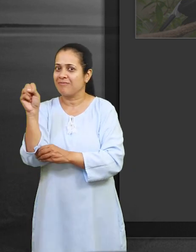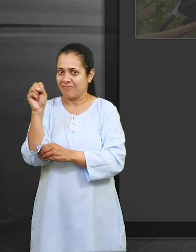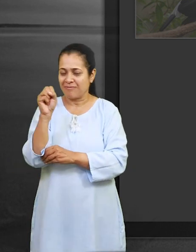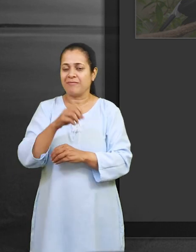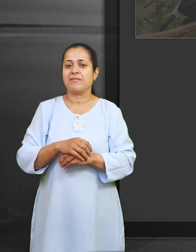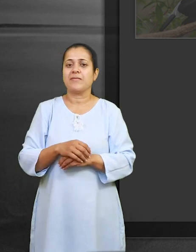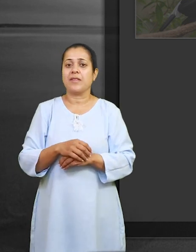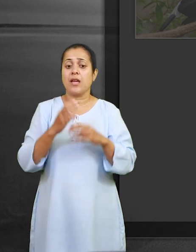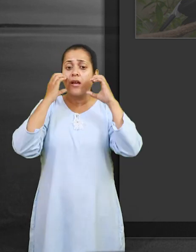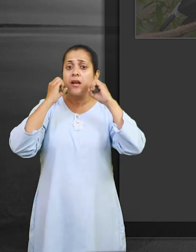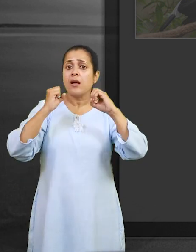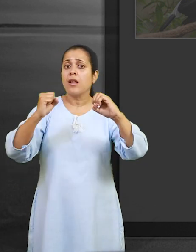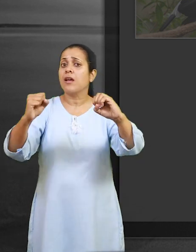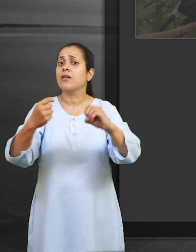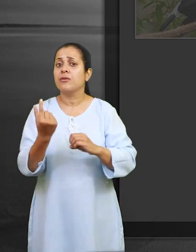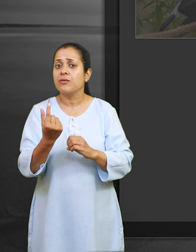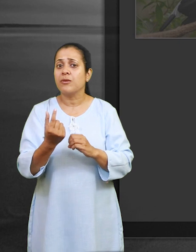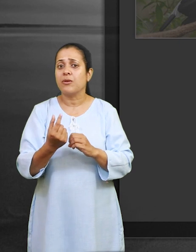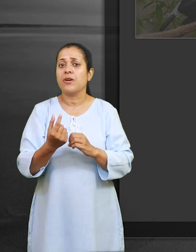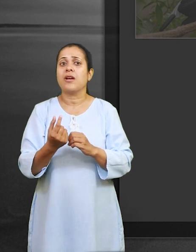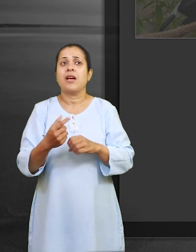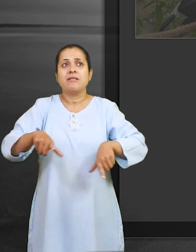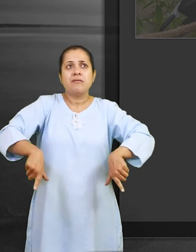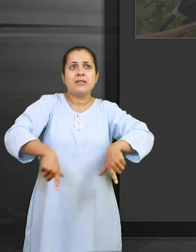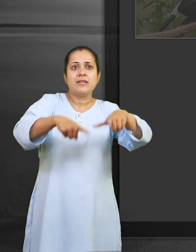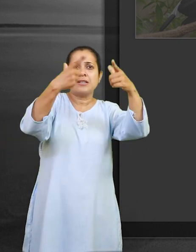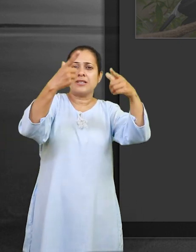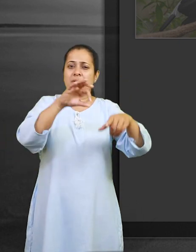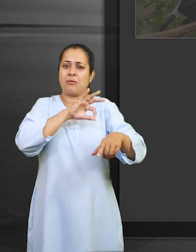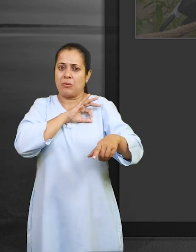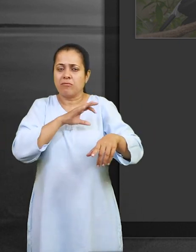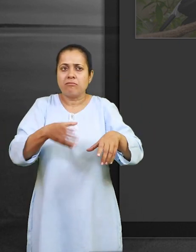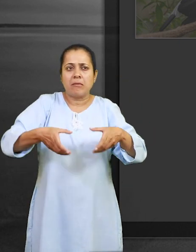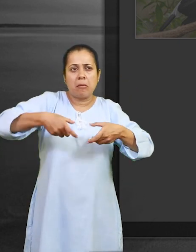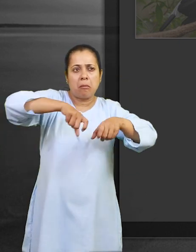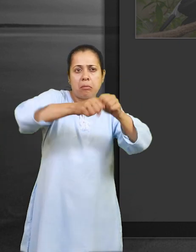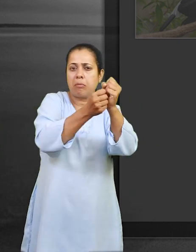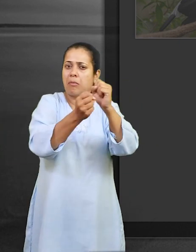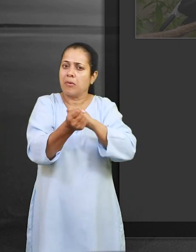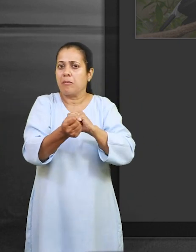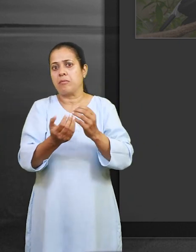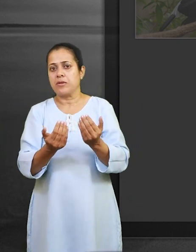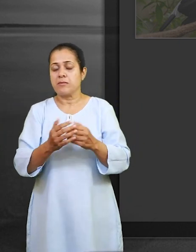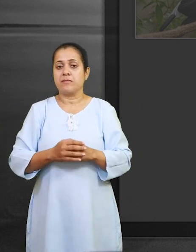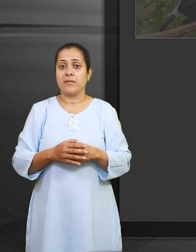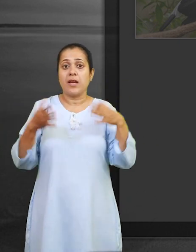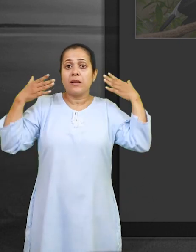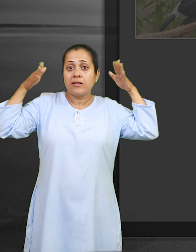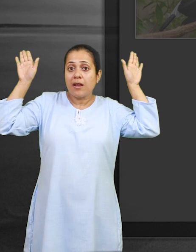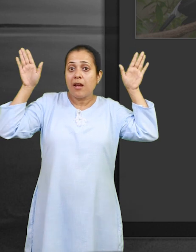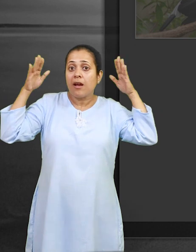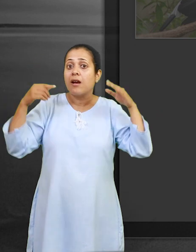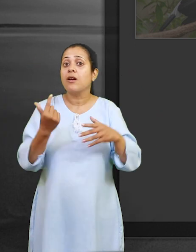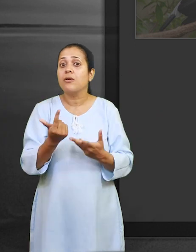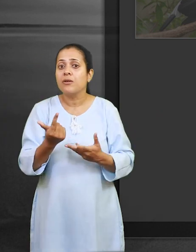ground. The tusks help them to break the trees that they like to eat. And the ears